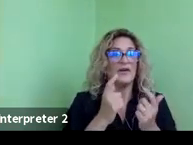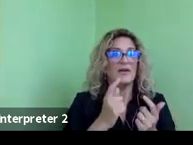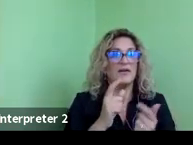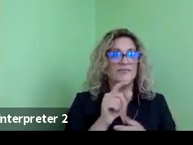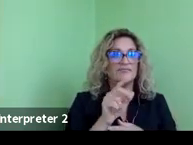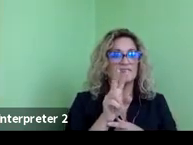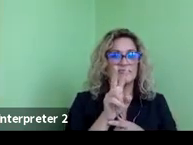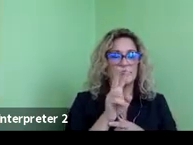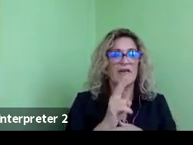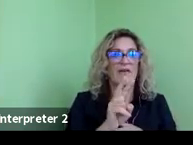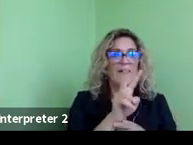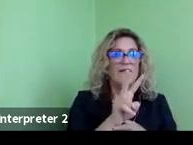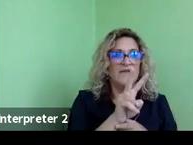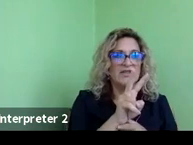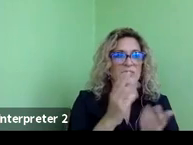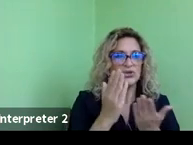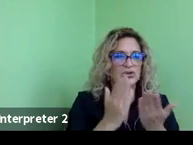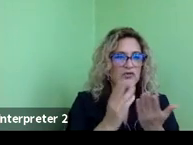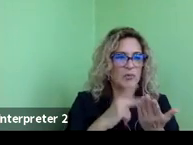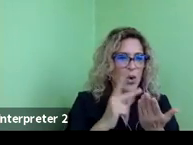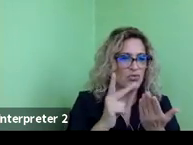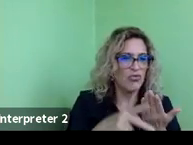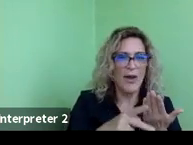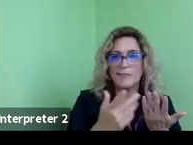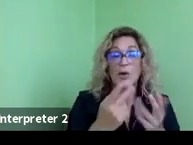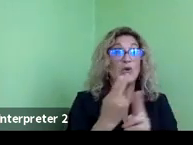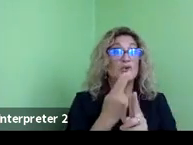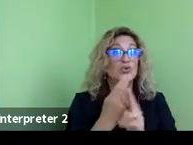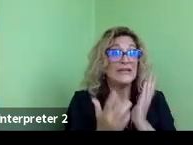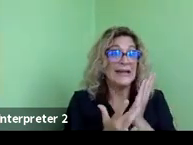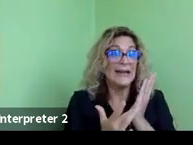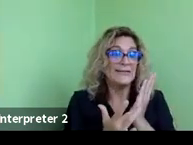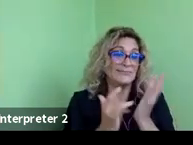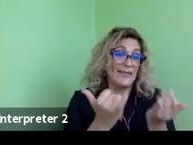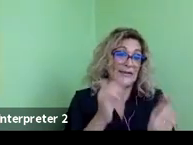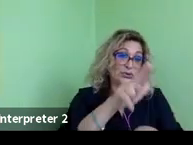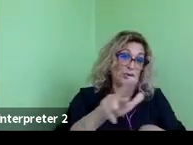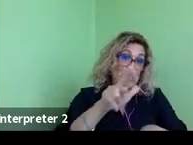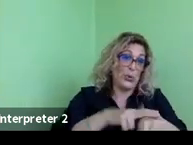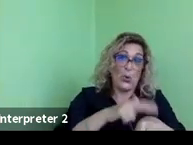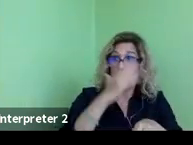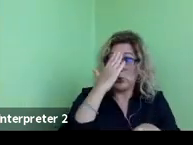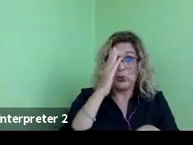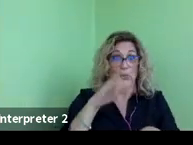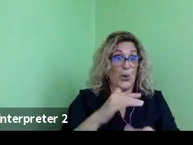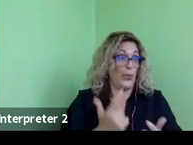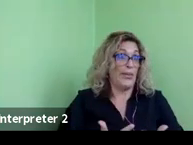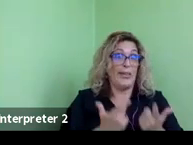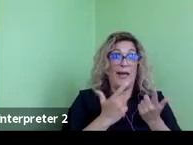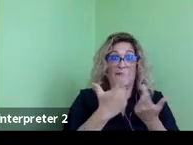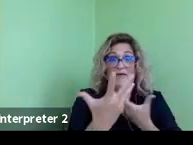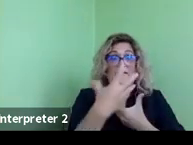technology. You know, it's kind of just a part of our daily life. It's almost like the air that we breathe now. It can be really easy to sort